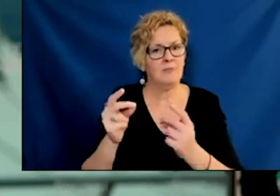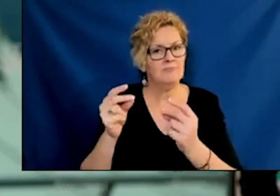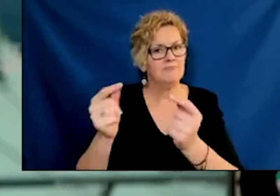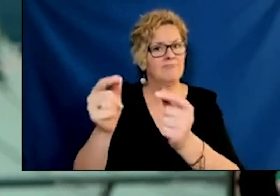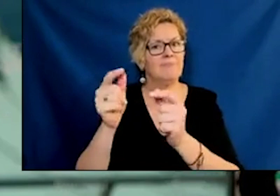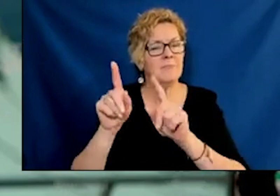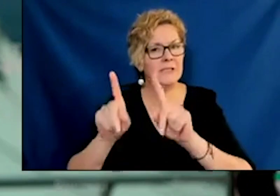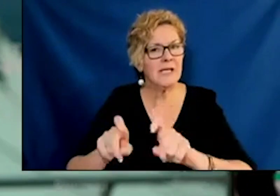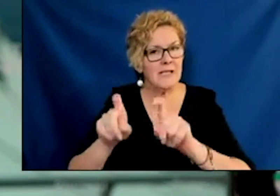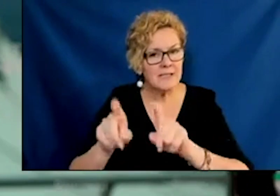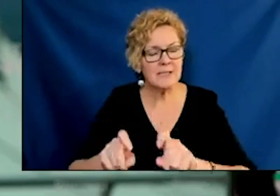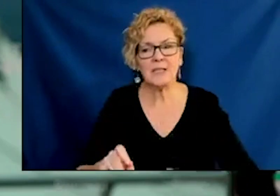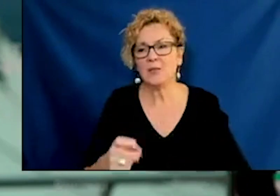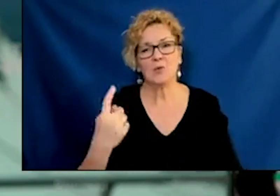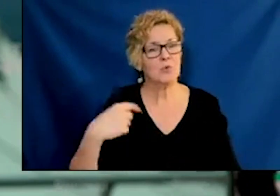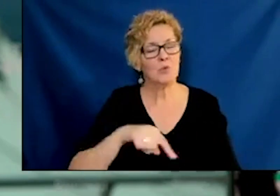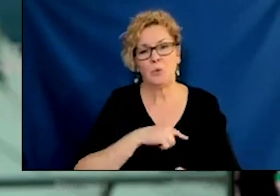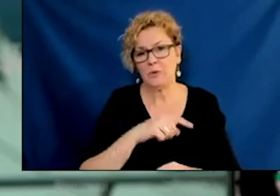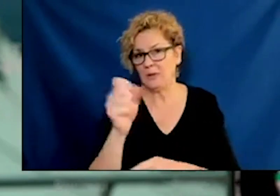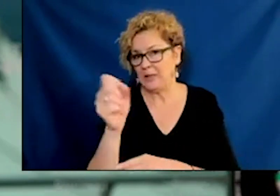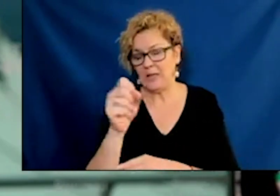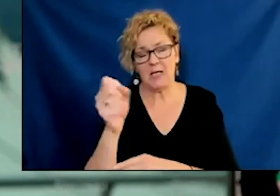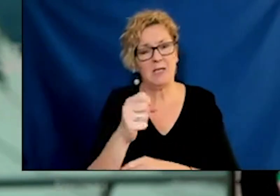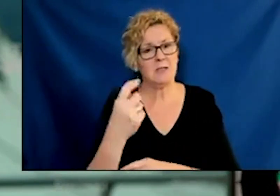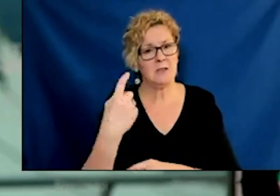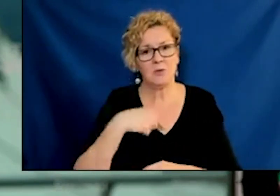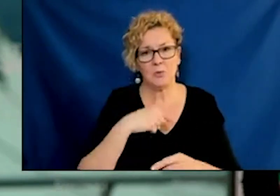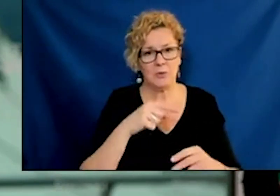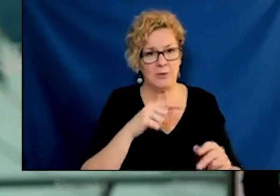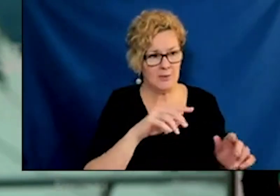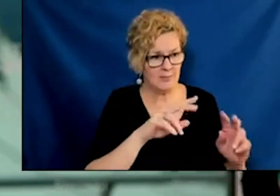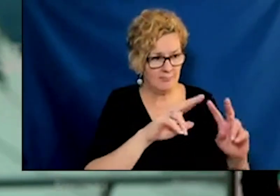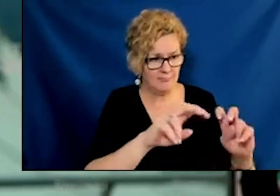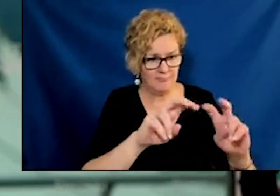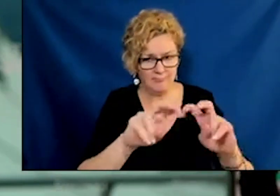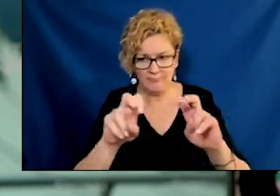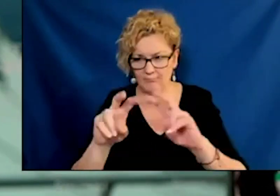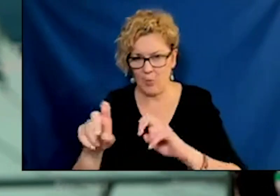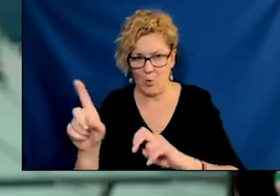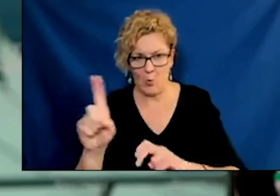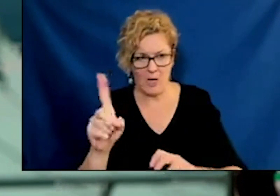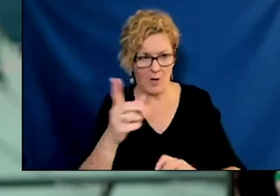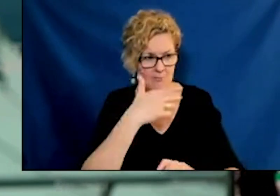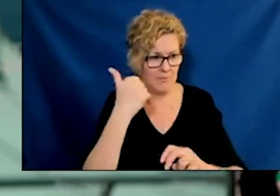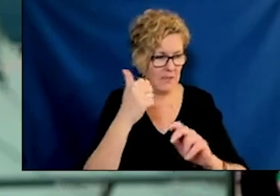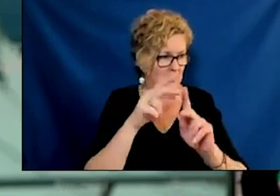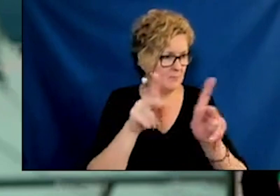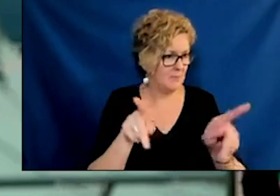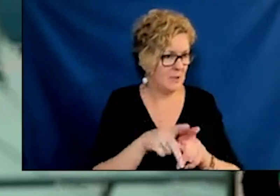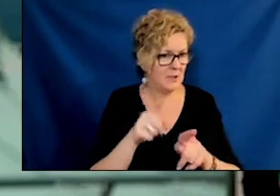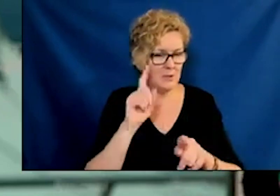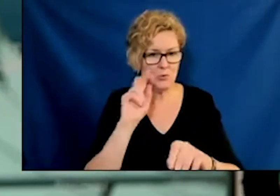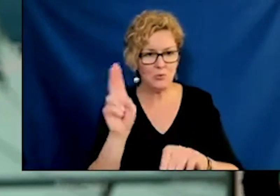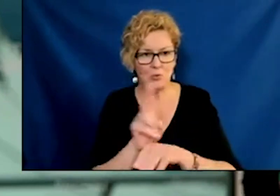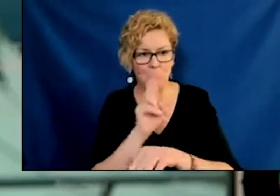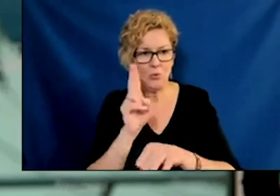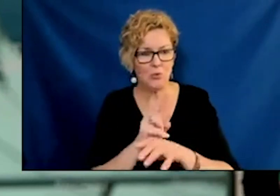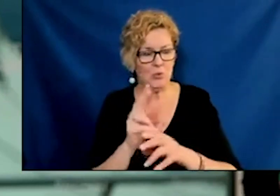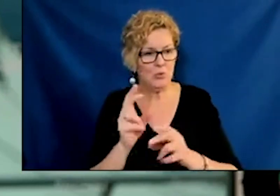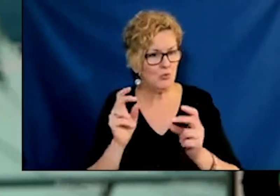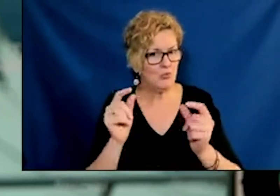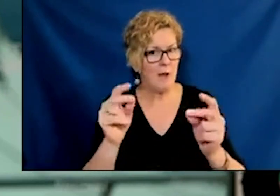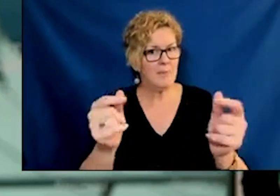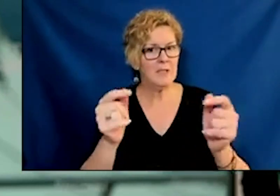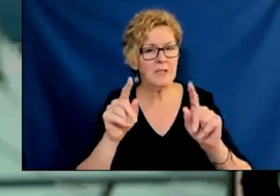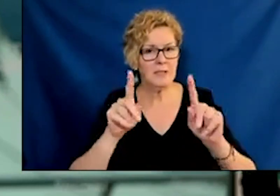absolutely am looking at every possible use of these rapid tests. But I will also say that they're not